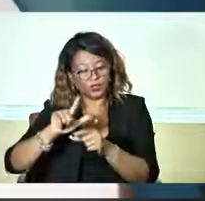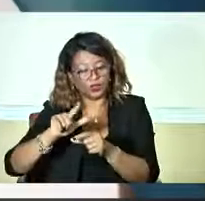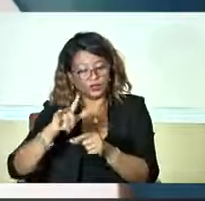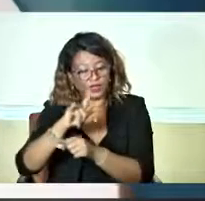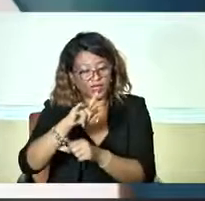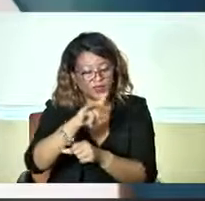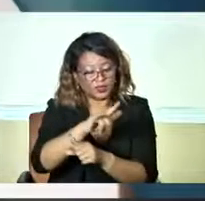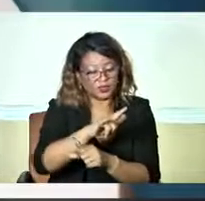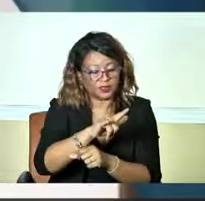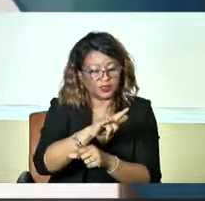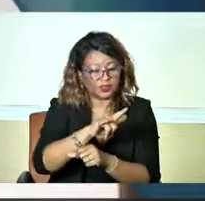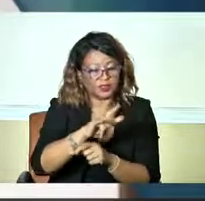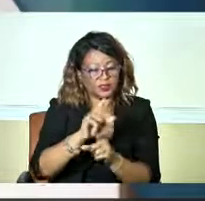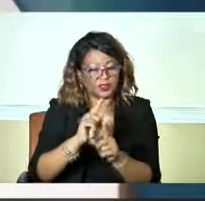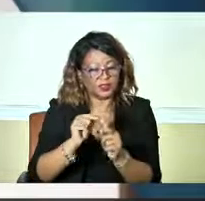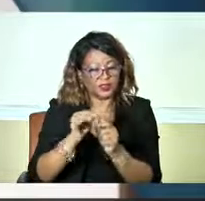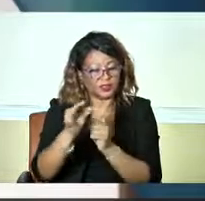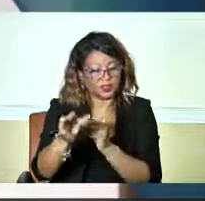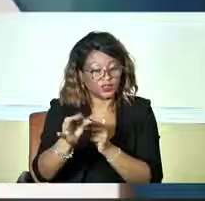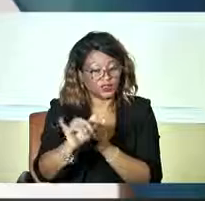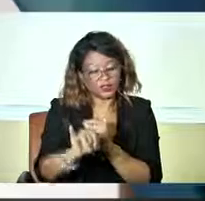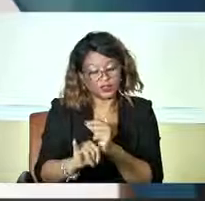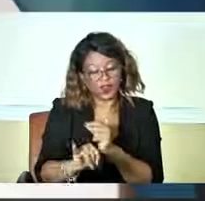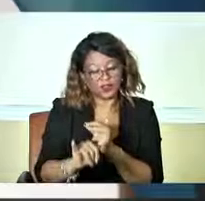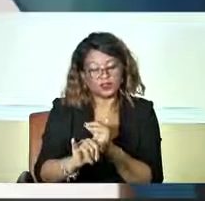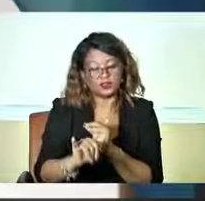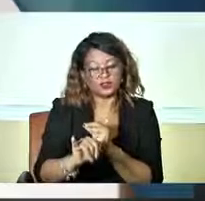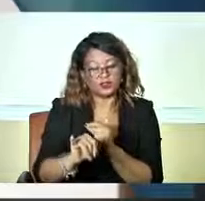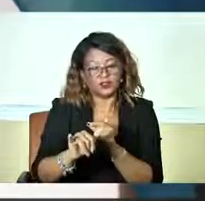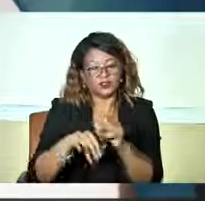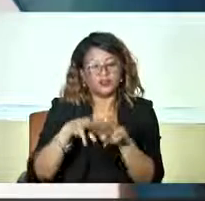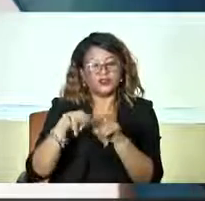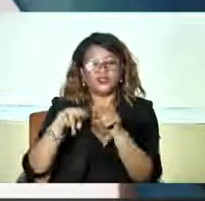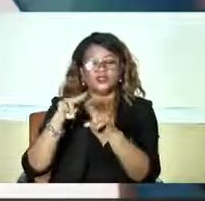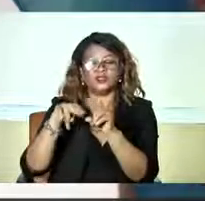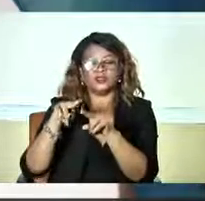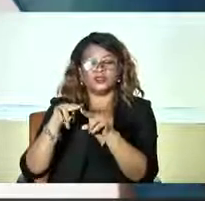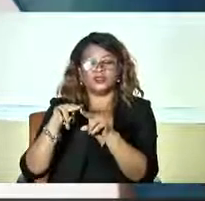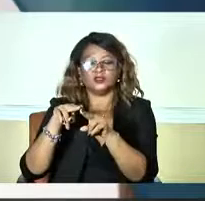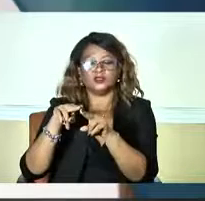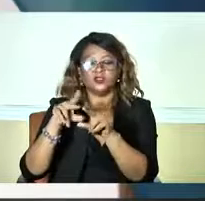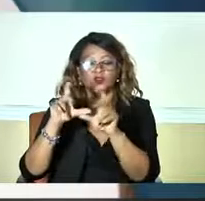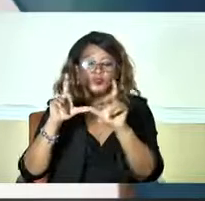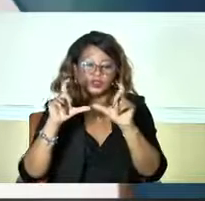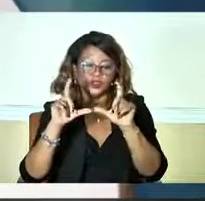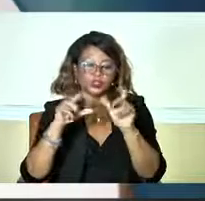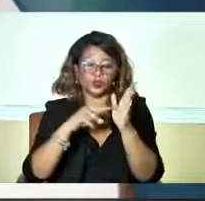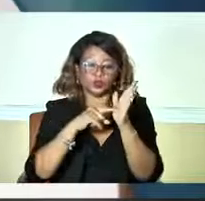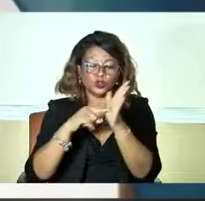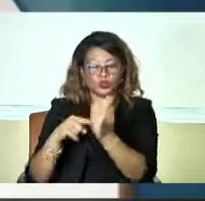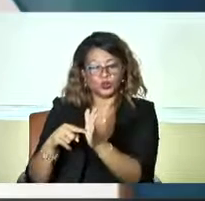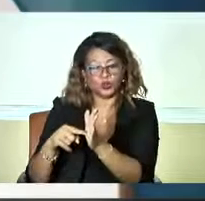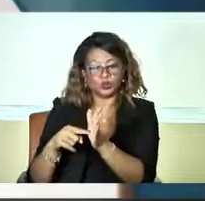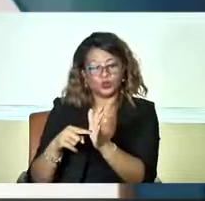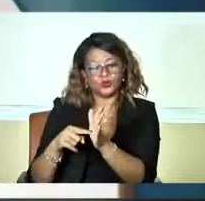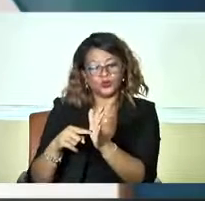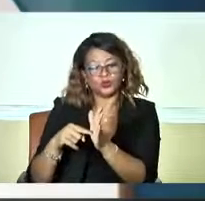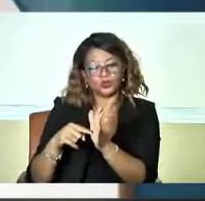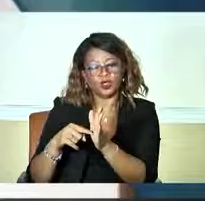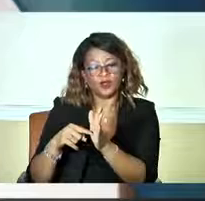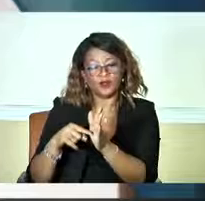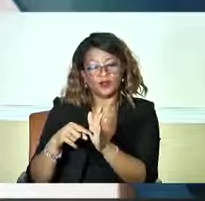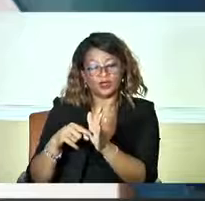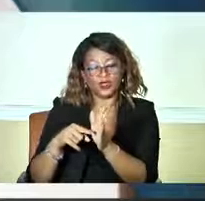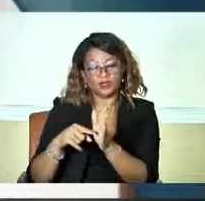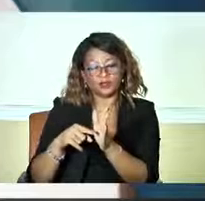a extension to that facility. There were photographs that were shown about that